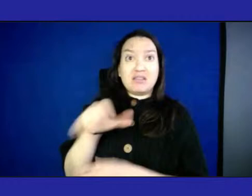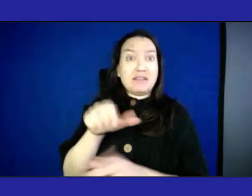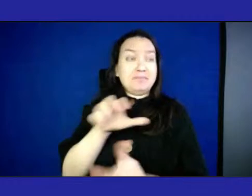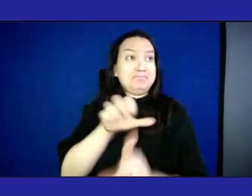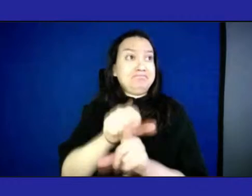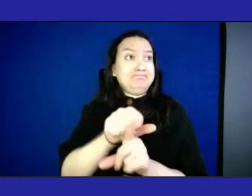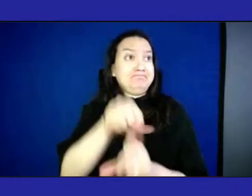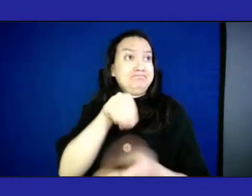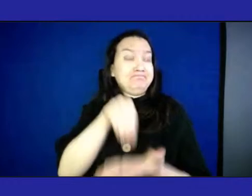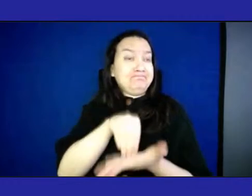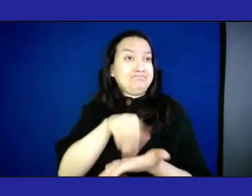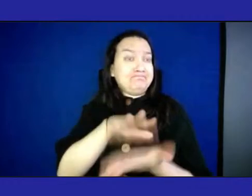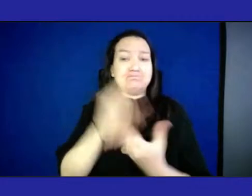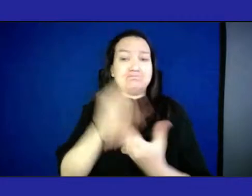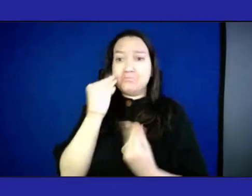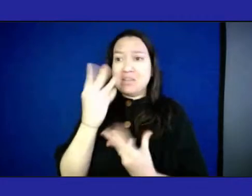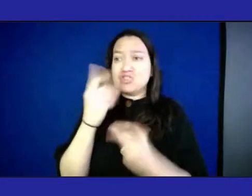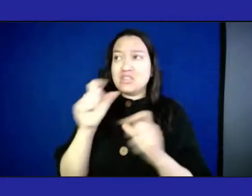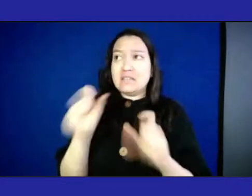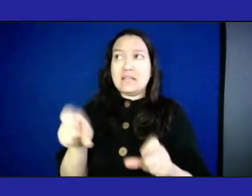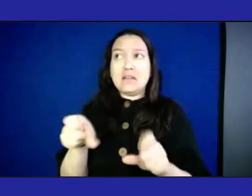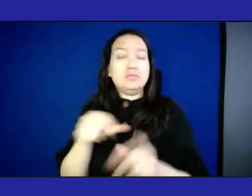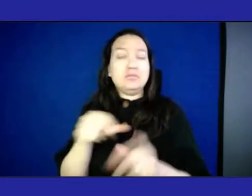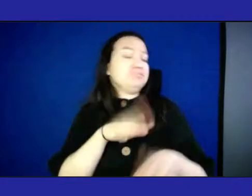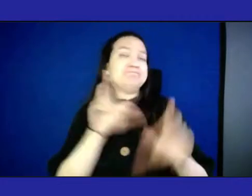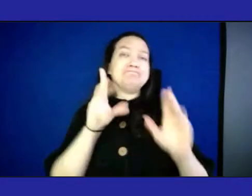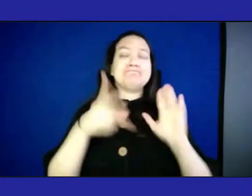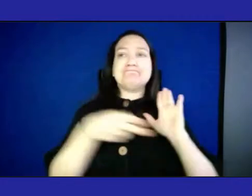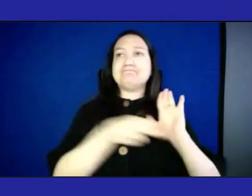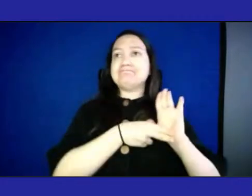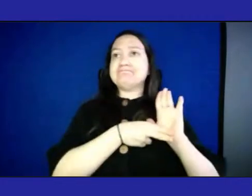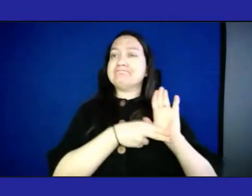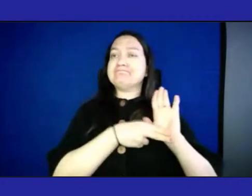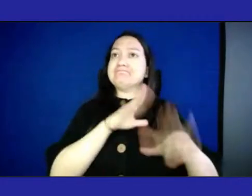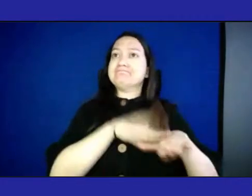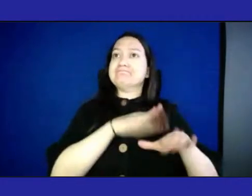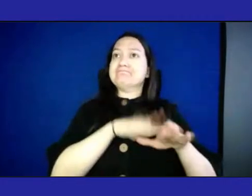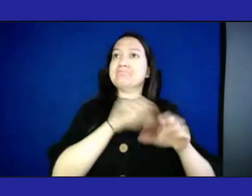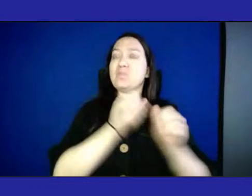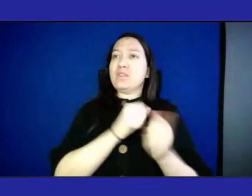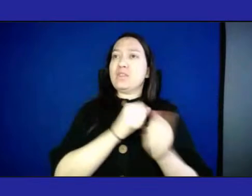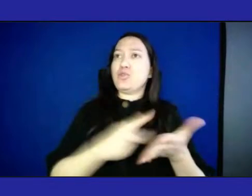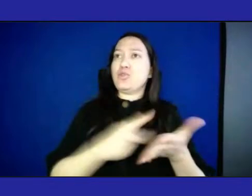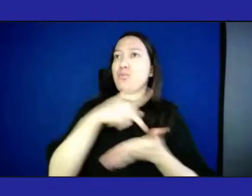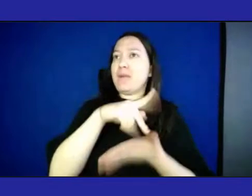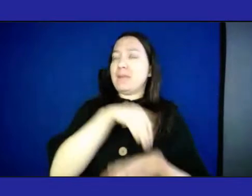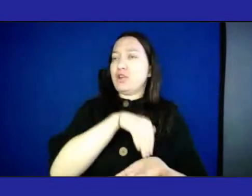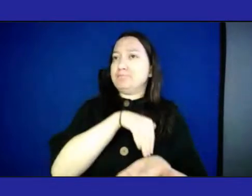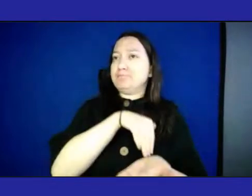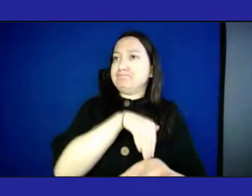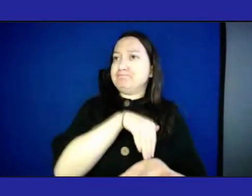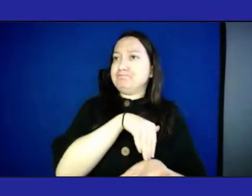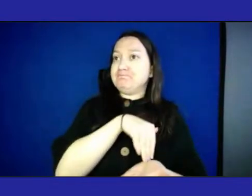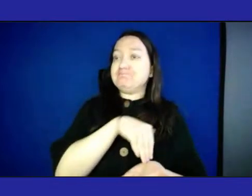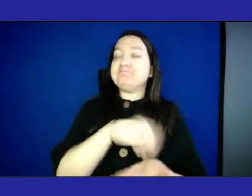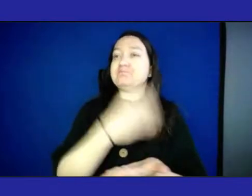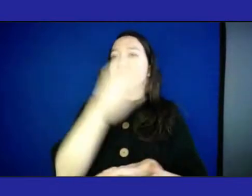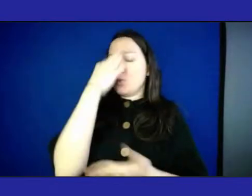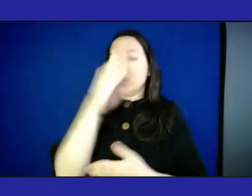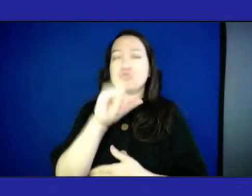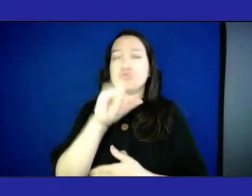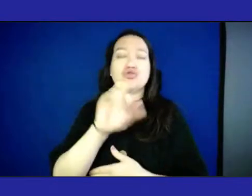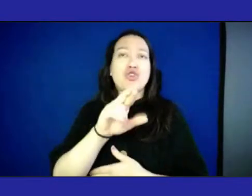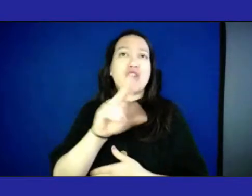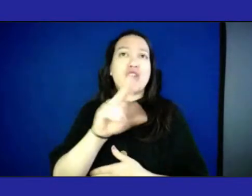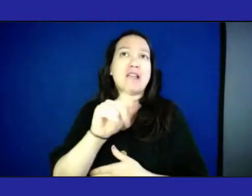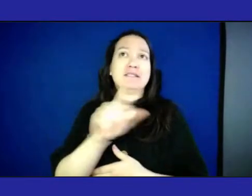information can be flagged basically to the primary care, which, as Dr. Katz says, hasn't been overwhelming?